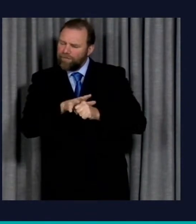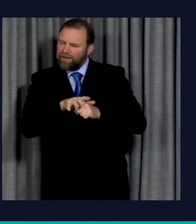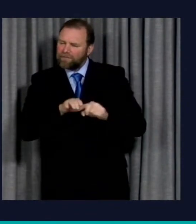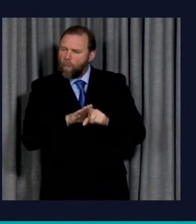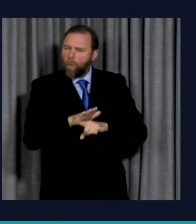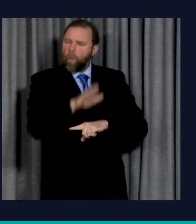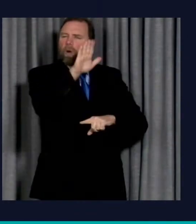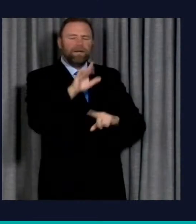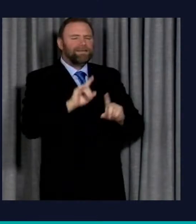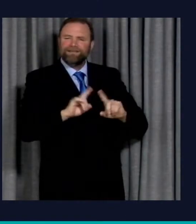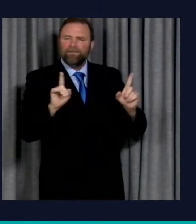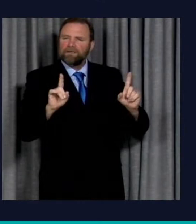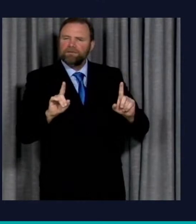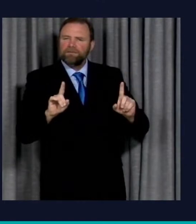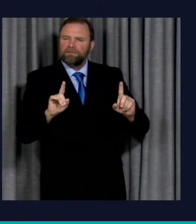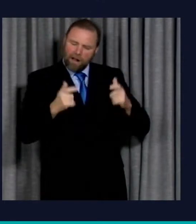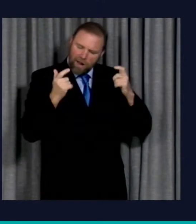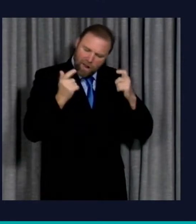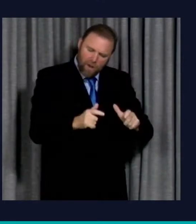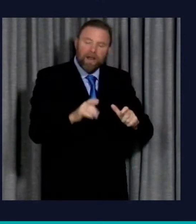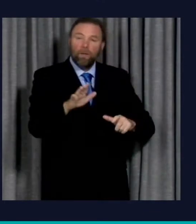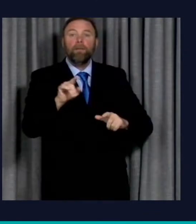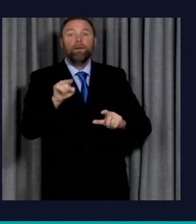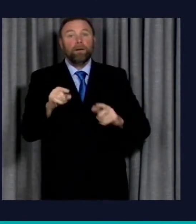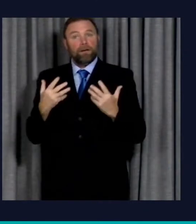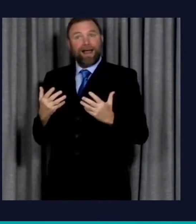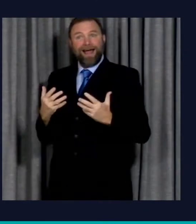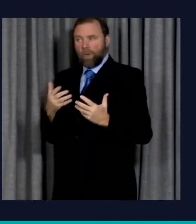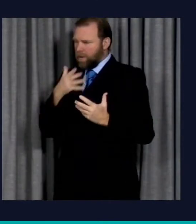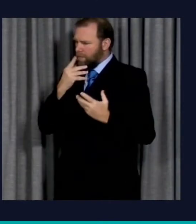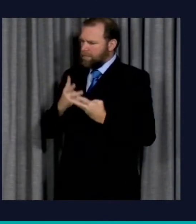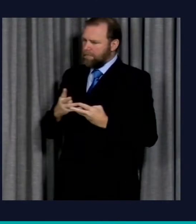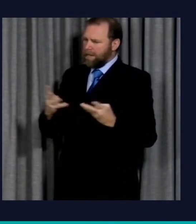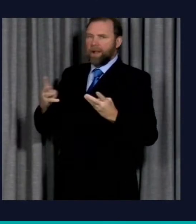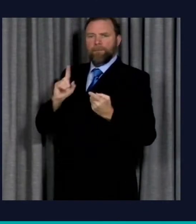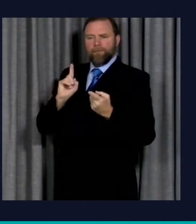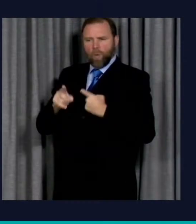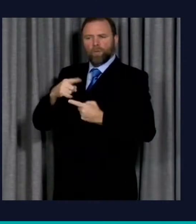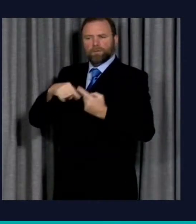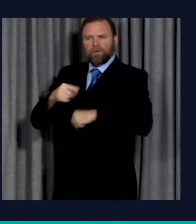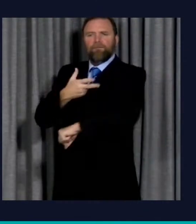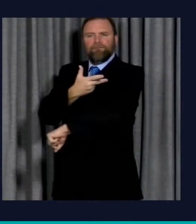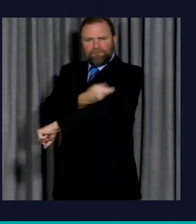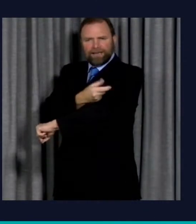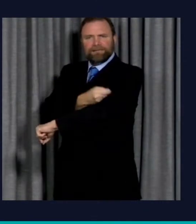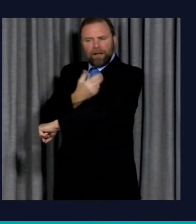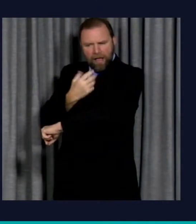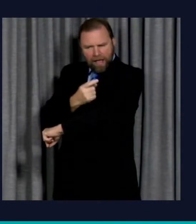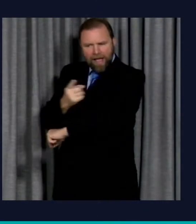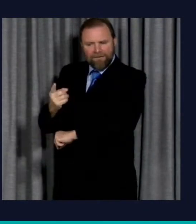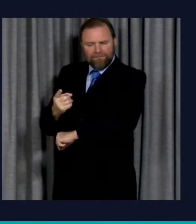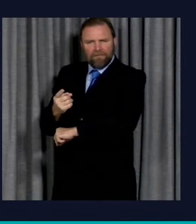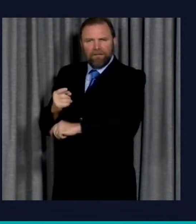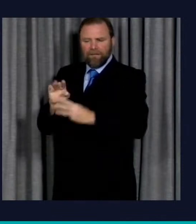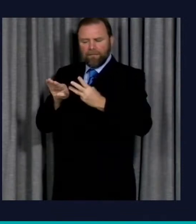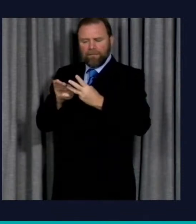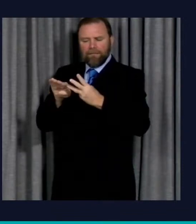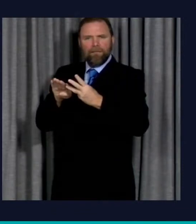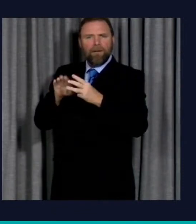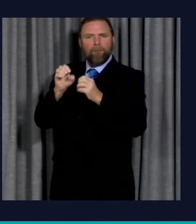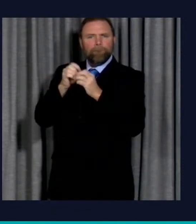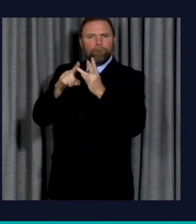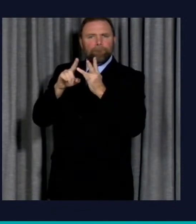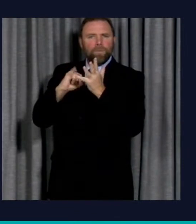way. We have a population that is largely vaccinated, the booster is being rolled out